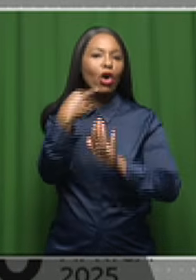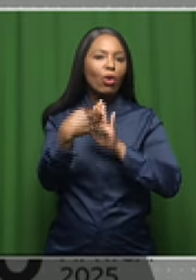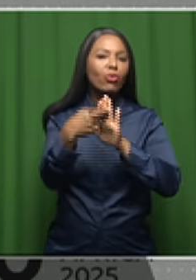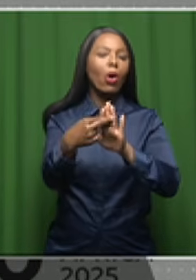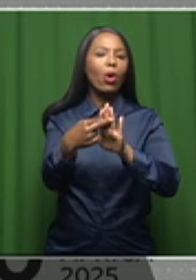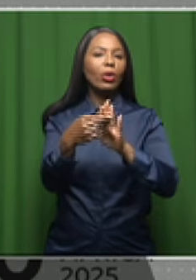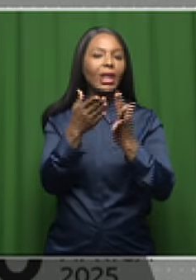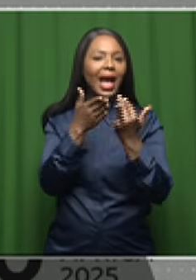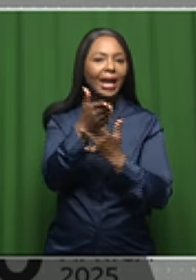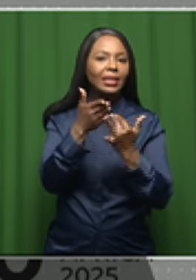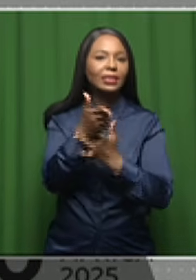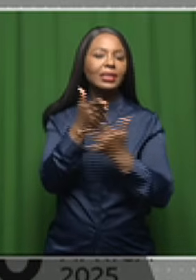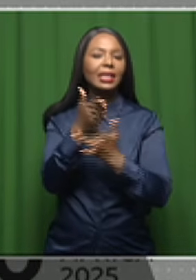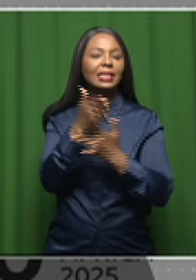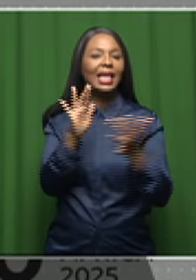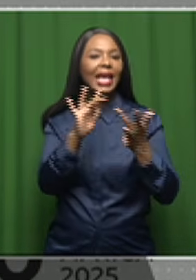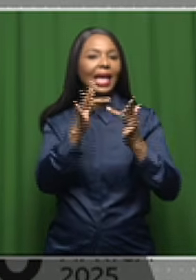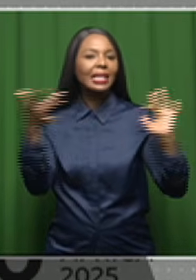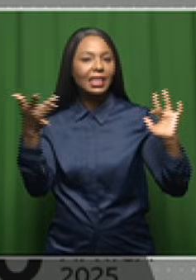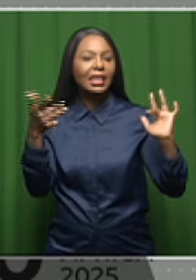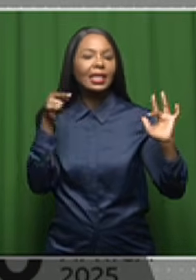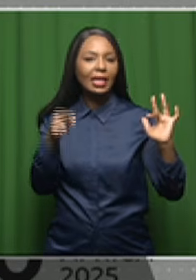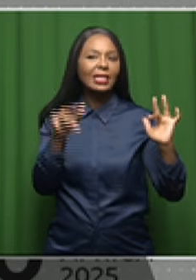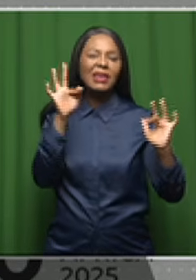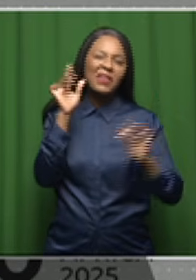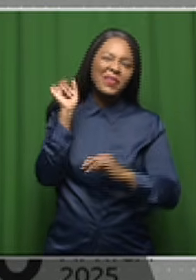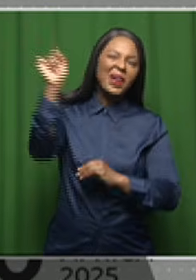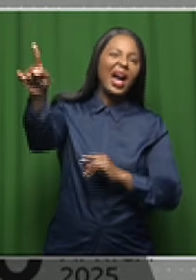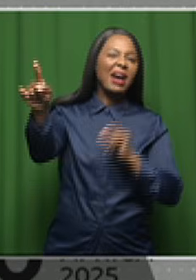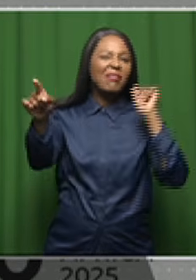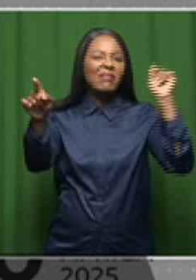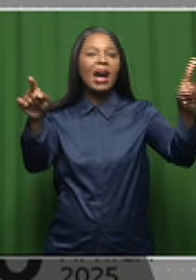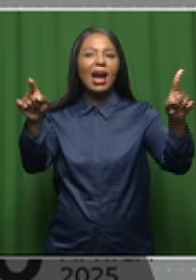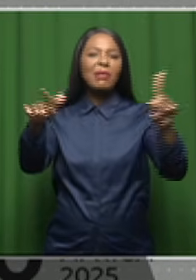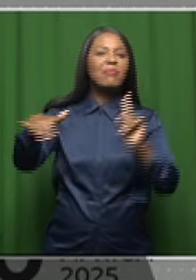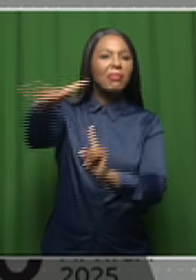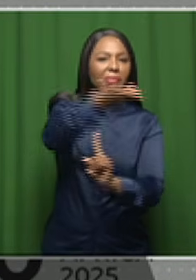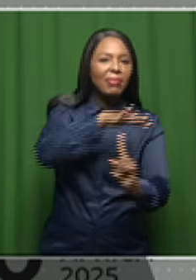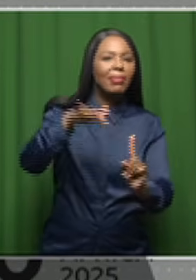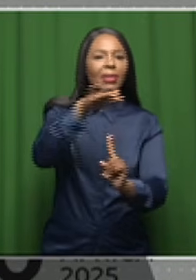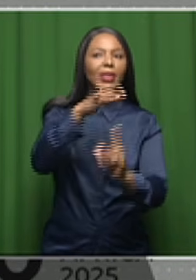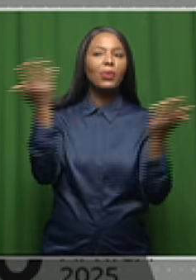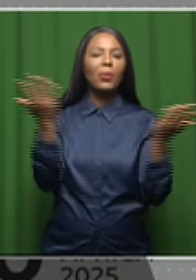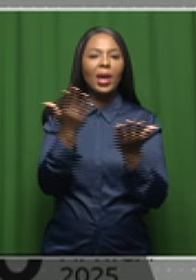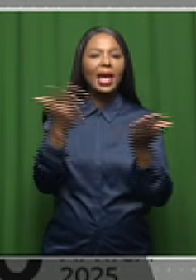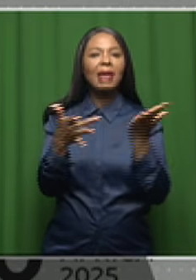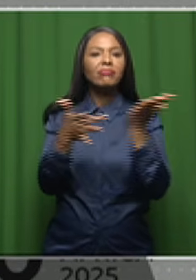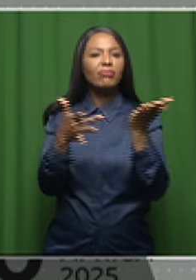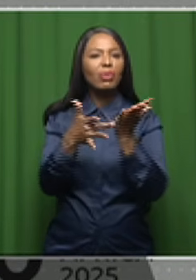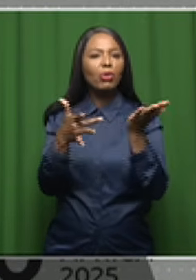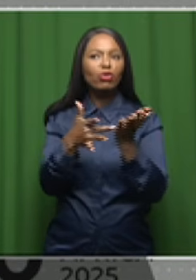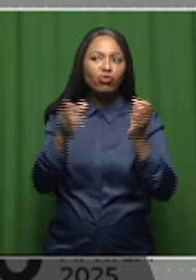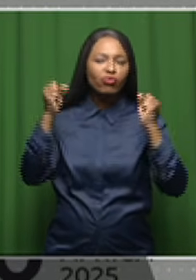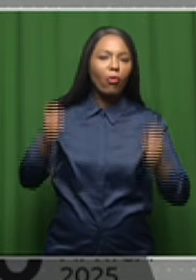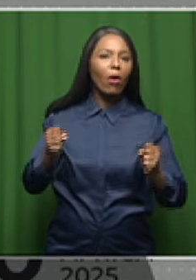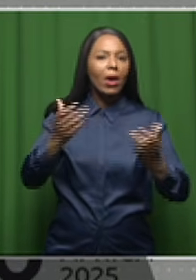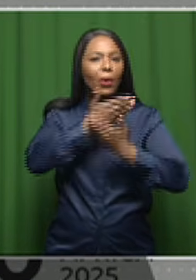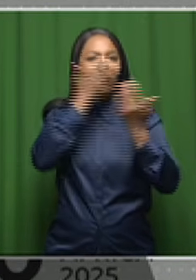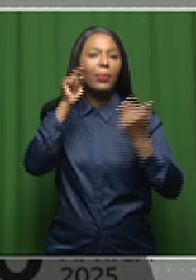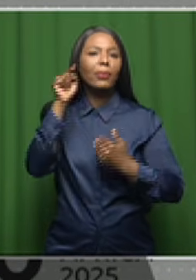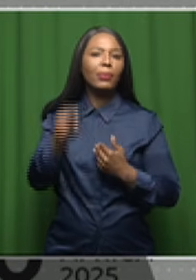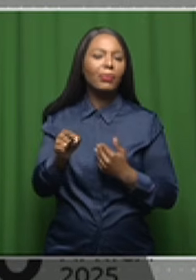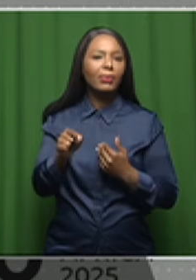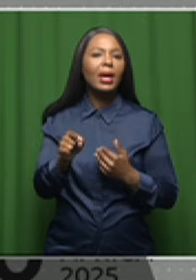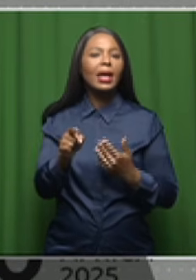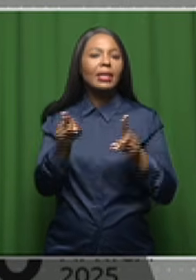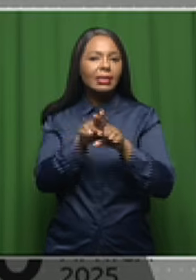to internet, particularly in the far-flung areas where the digital infrastructure is not so strong and there aren't even